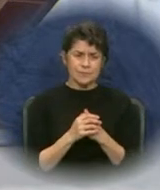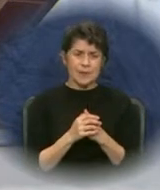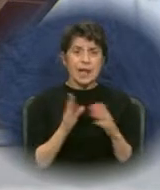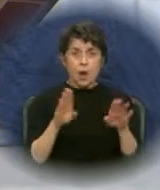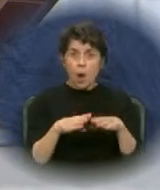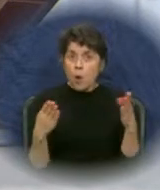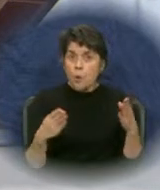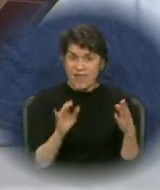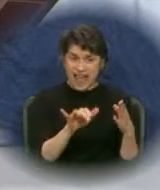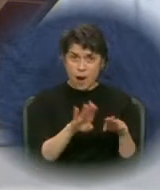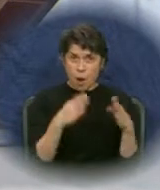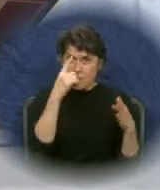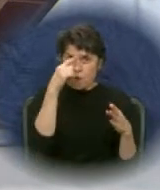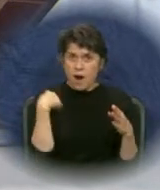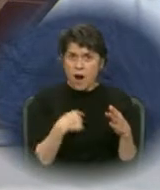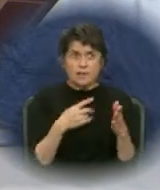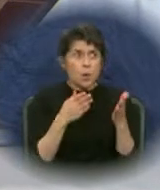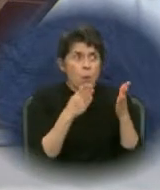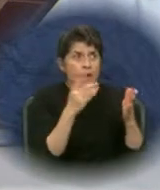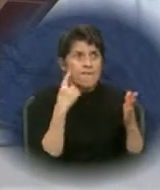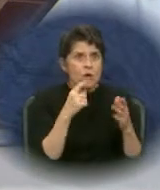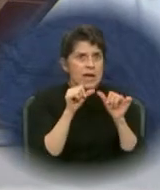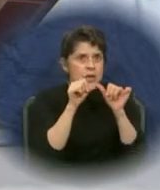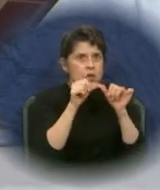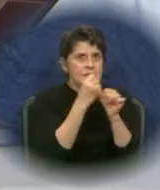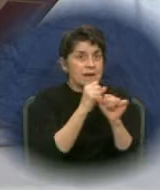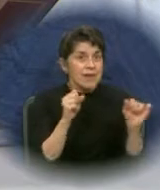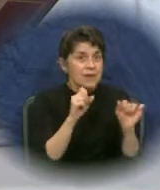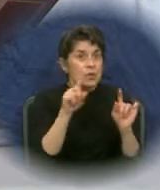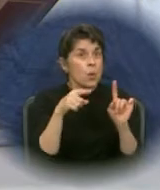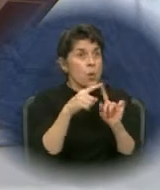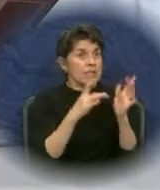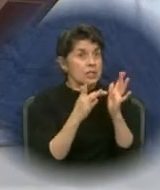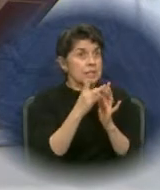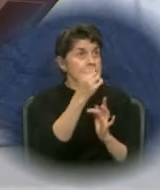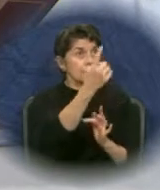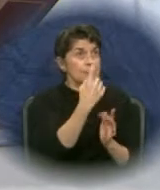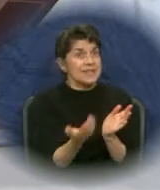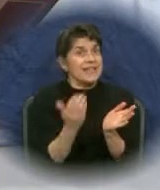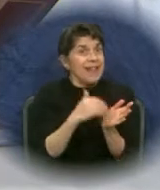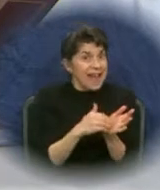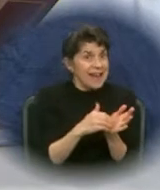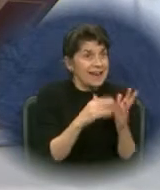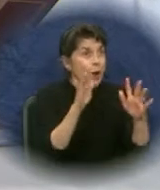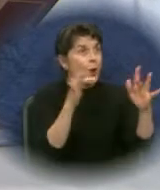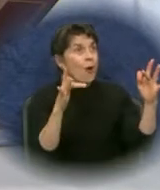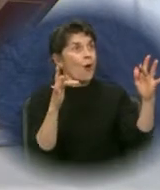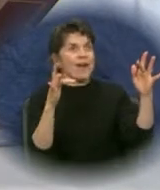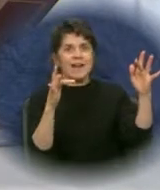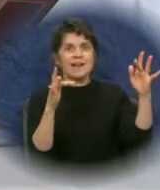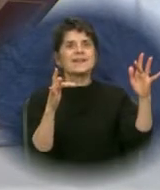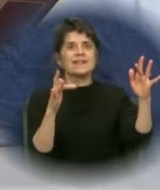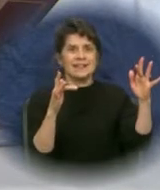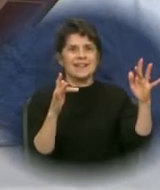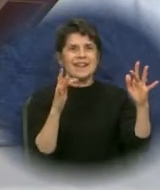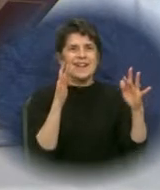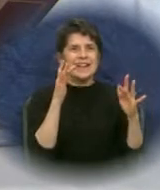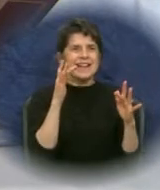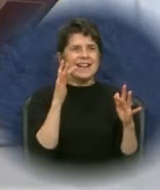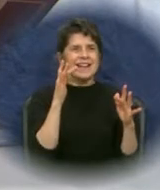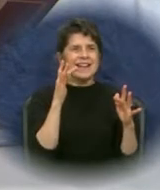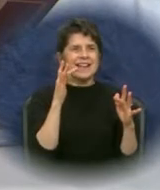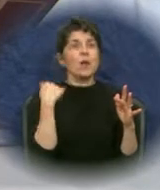opened for us the way to eternal salvation. That when he comes again in glory and majesty, and all is at last made